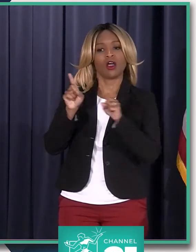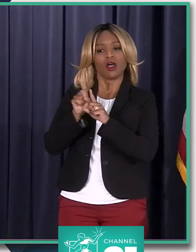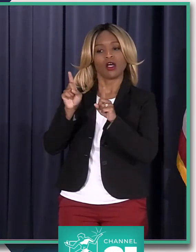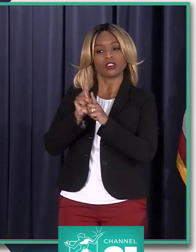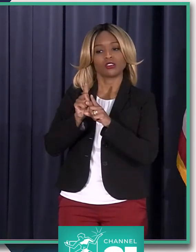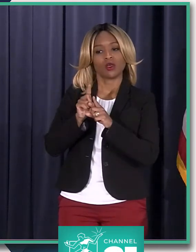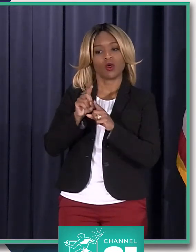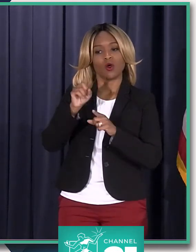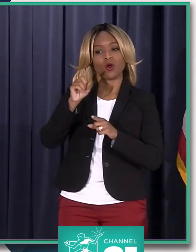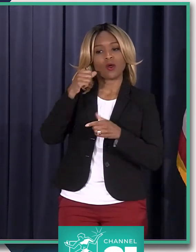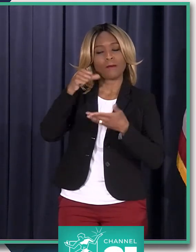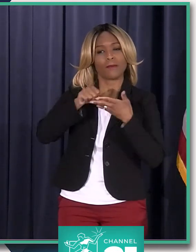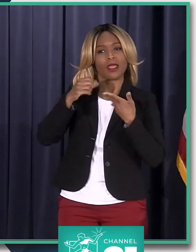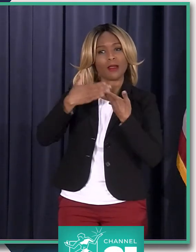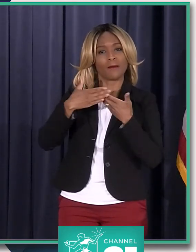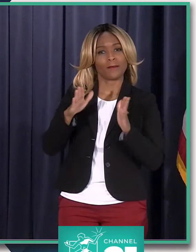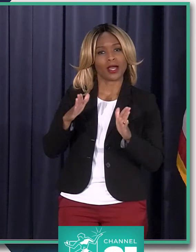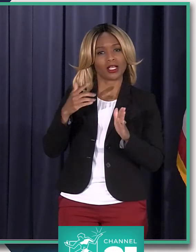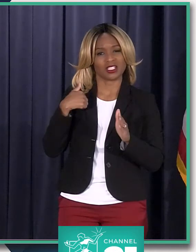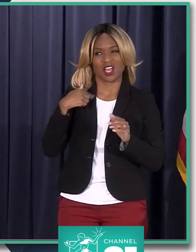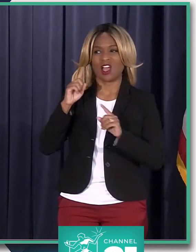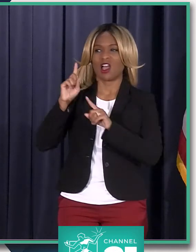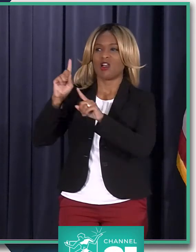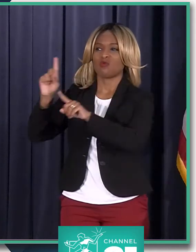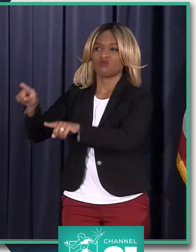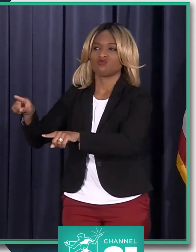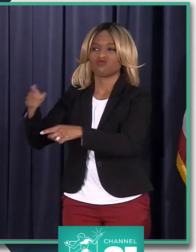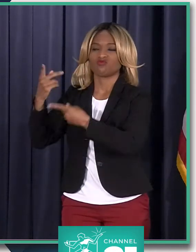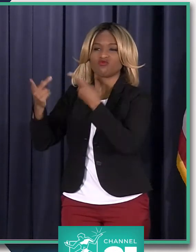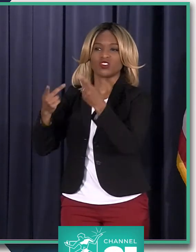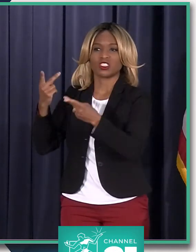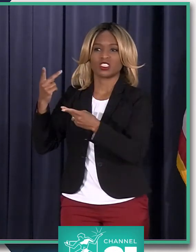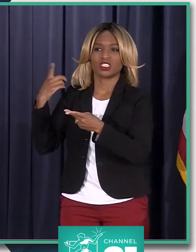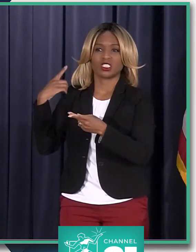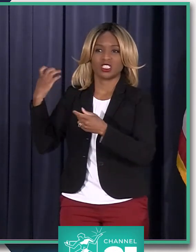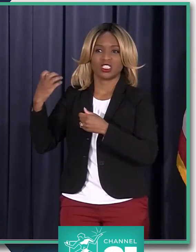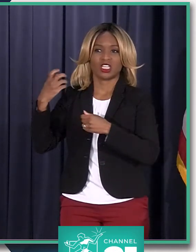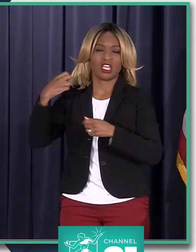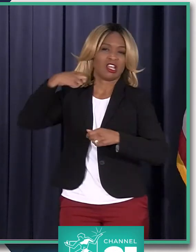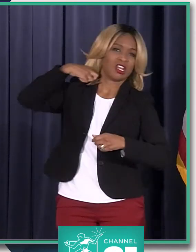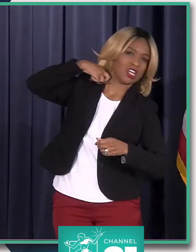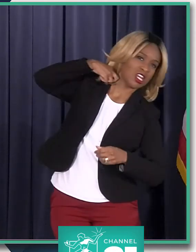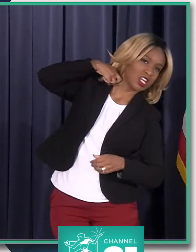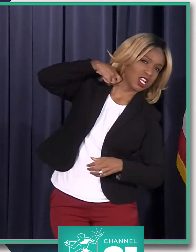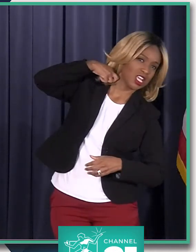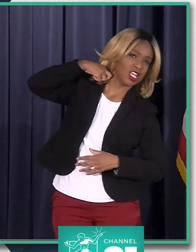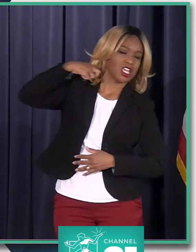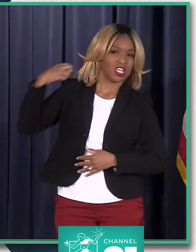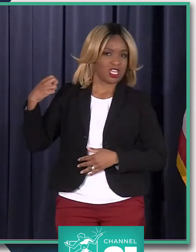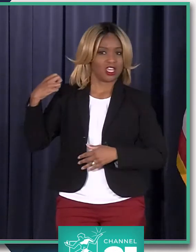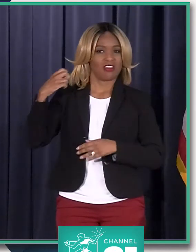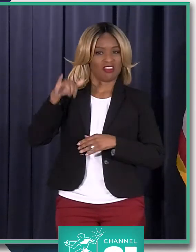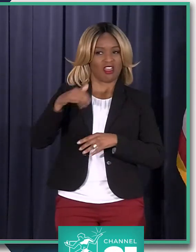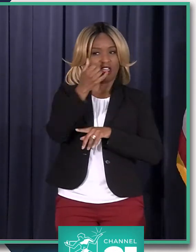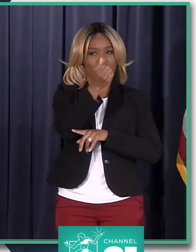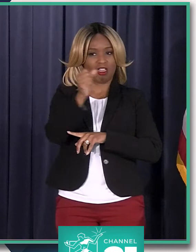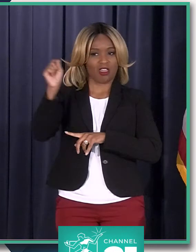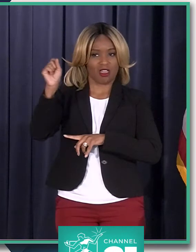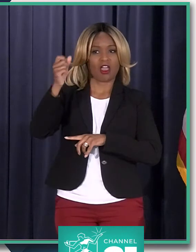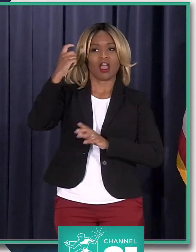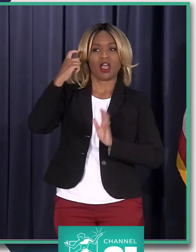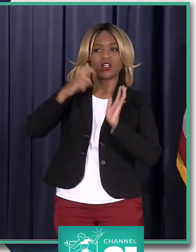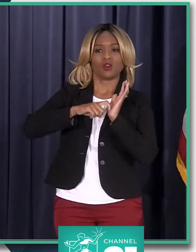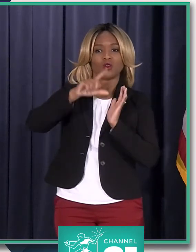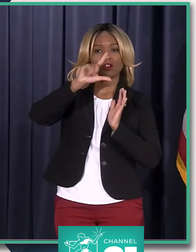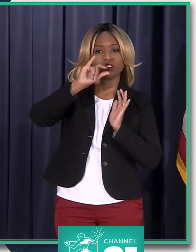the mailboxes, I was in Washington, D.C. for the Get Your Knee Off My Neck, the protest. Okay. And I noticed Livernois have